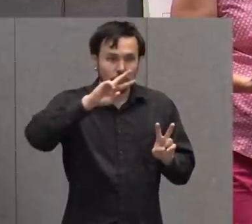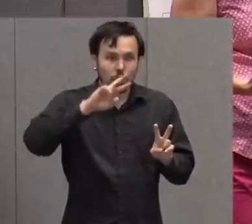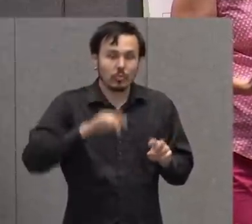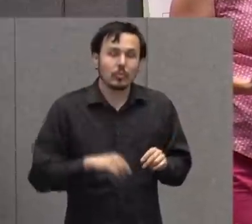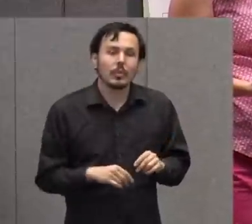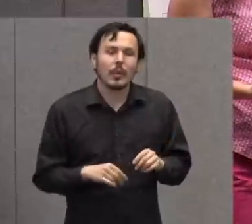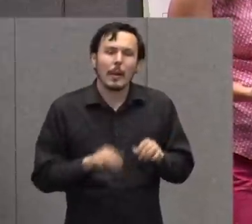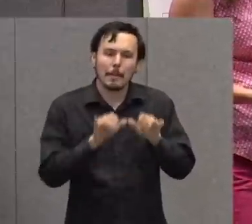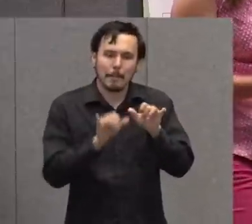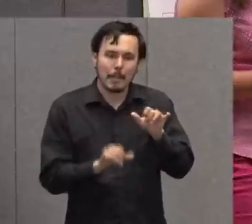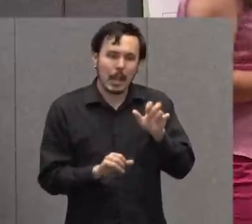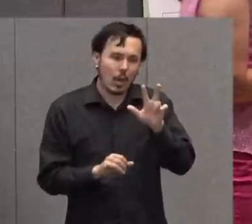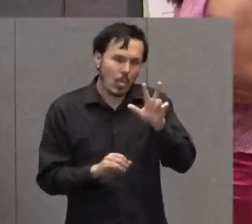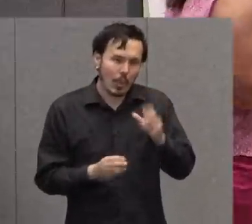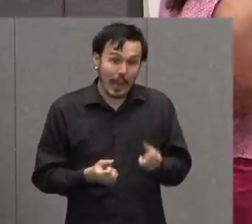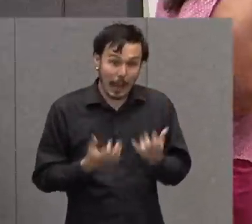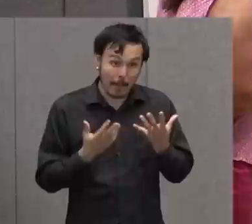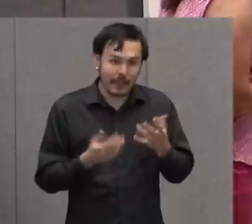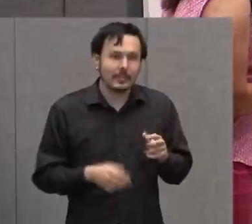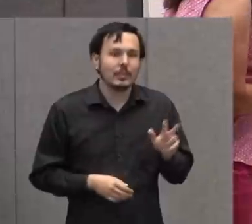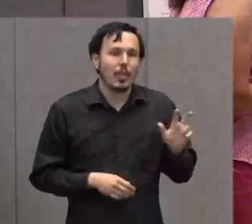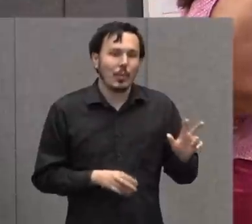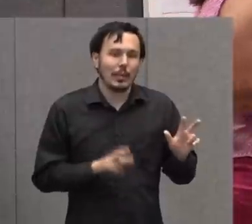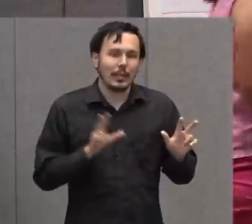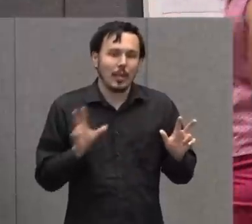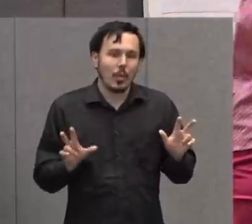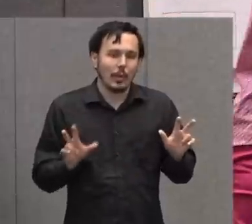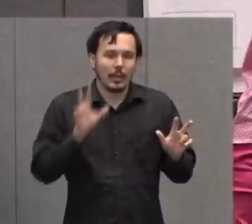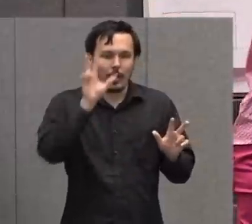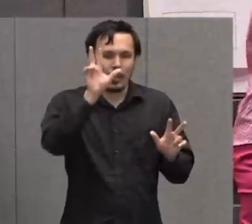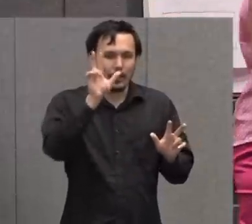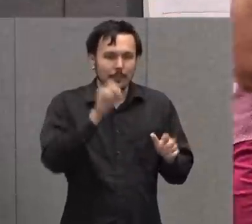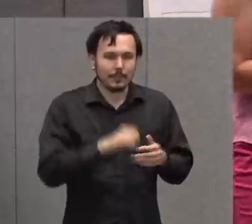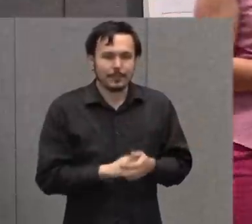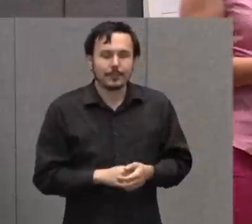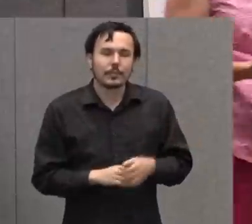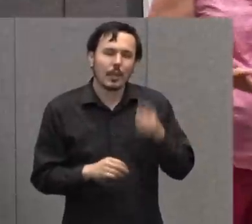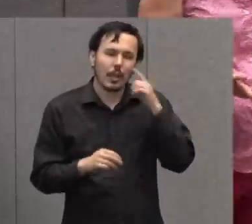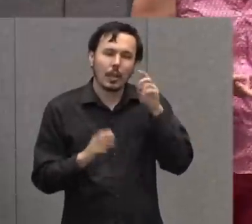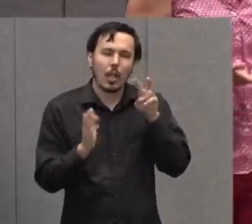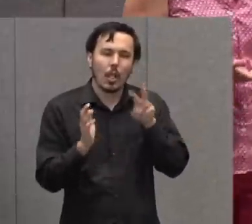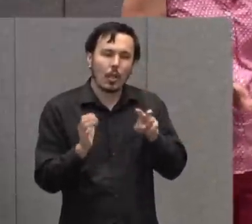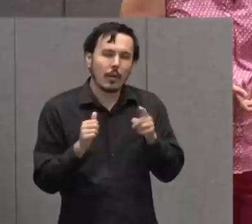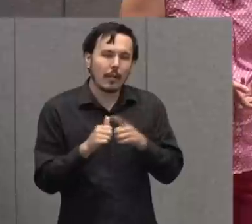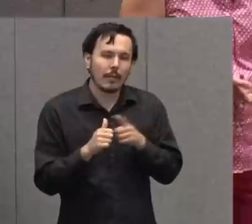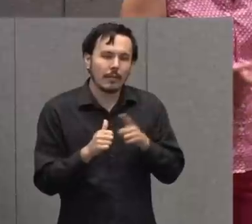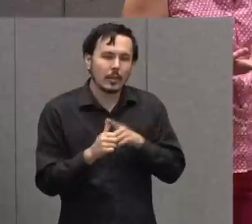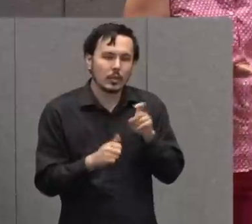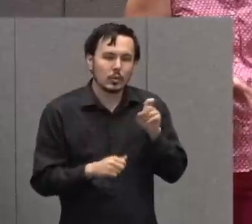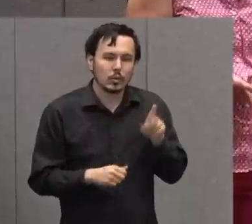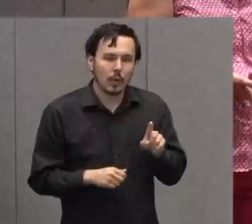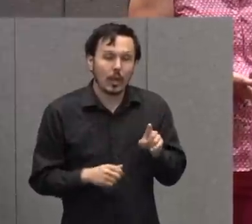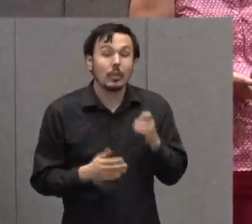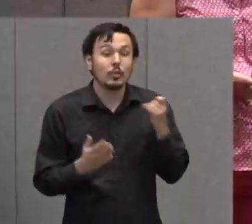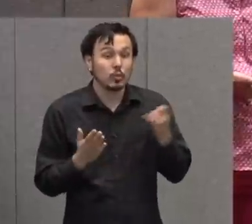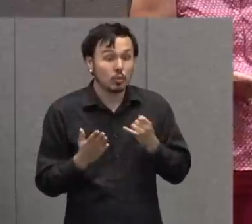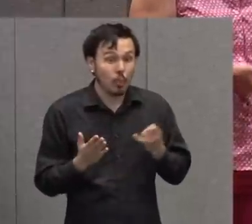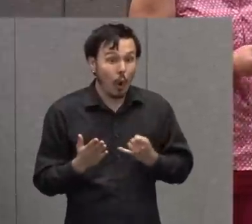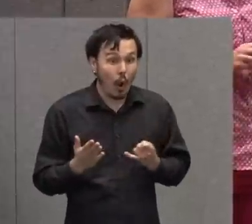side? Three. So let's look at our first question. Draw pattern